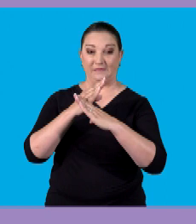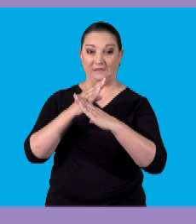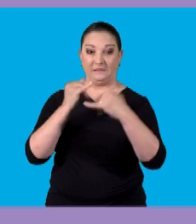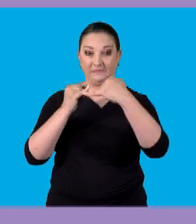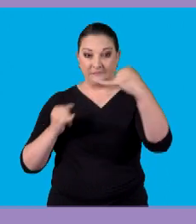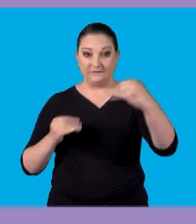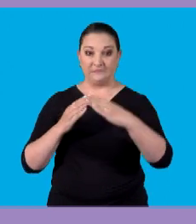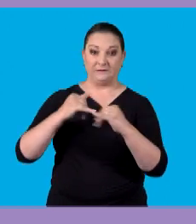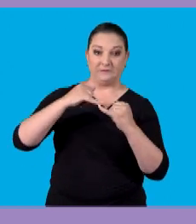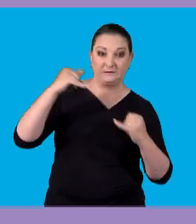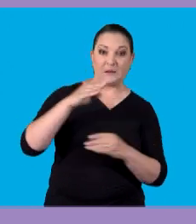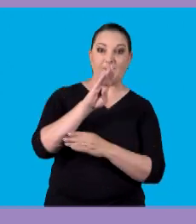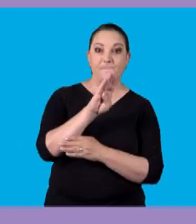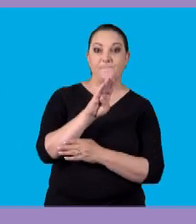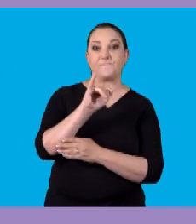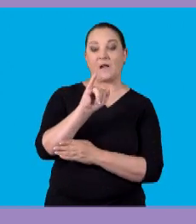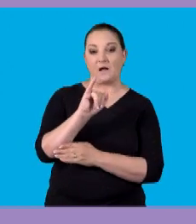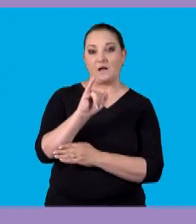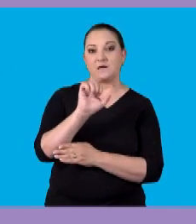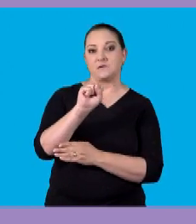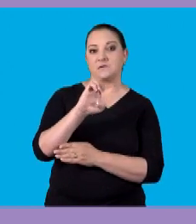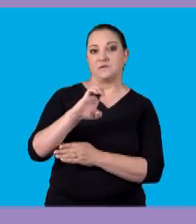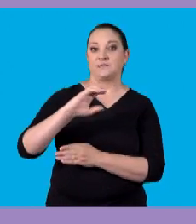bisect each other.